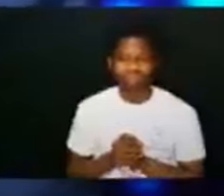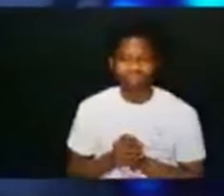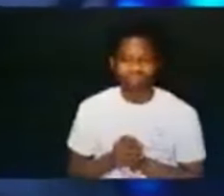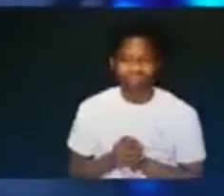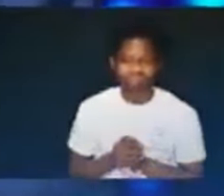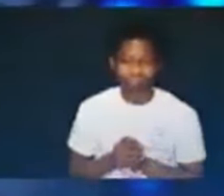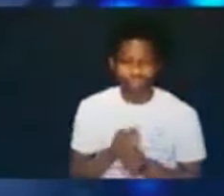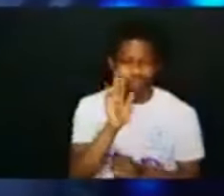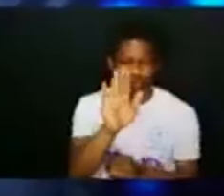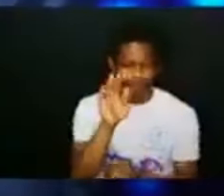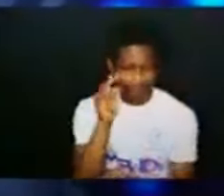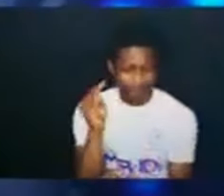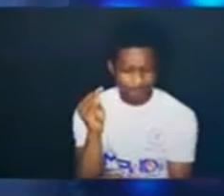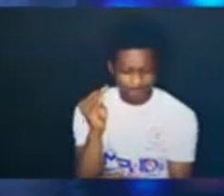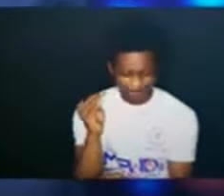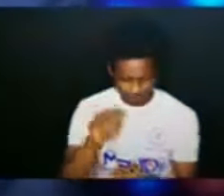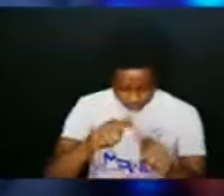They have locked up their minds.